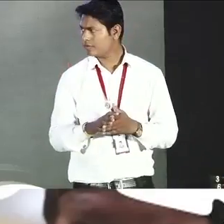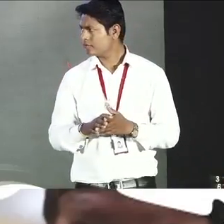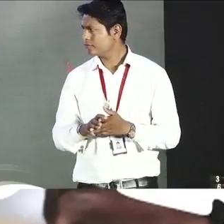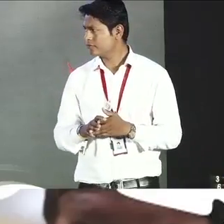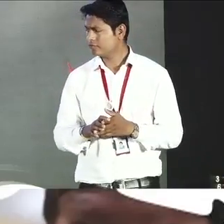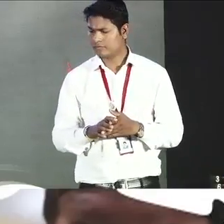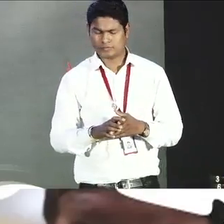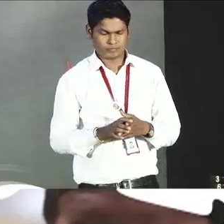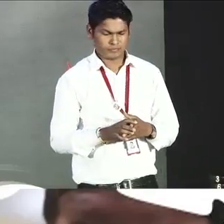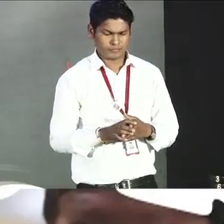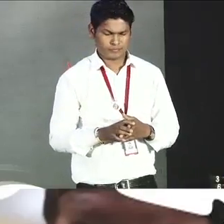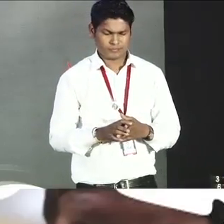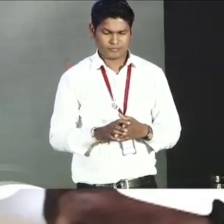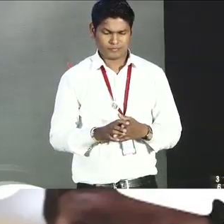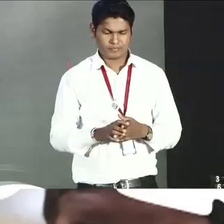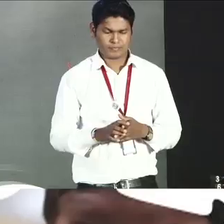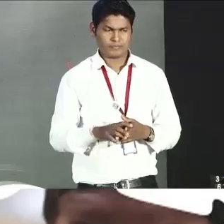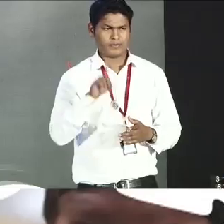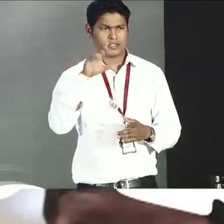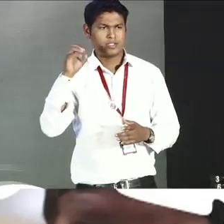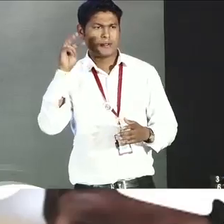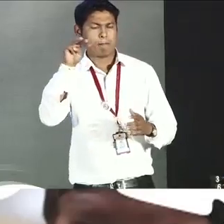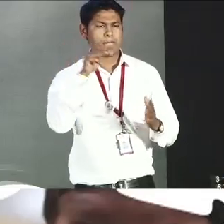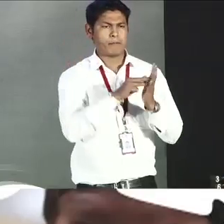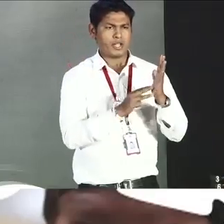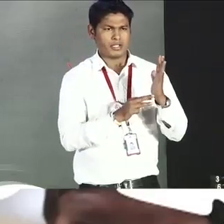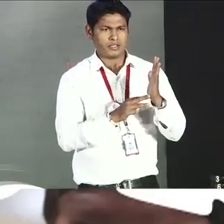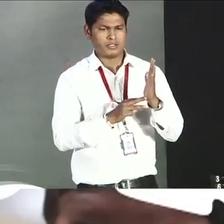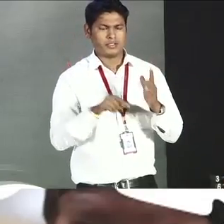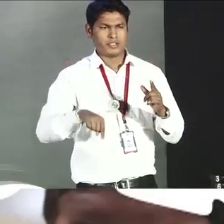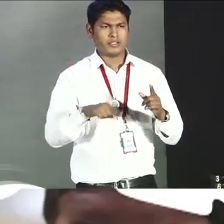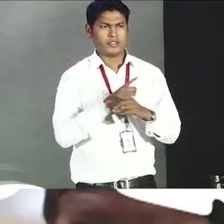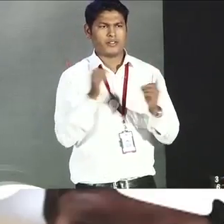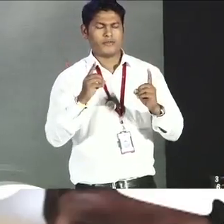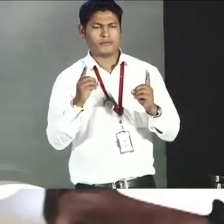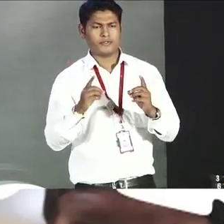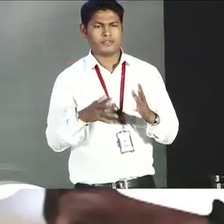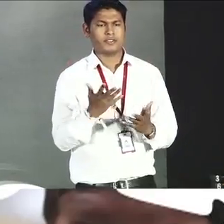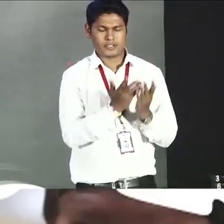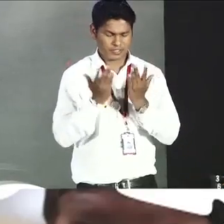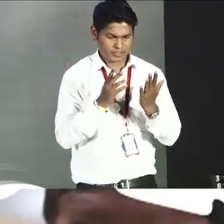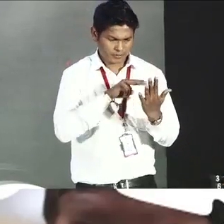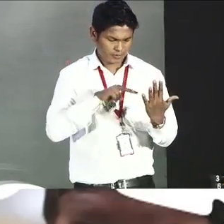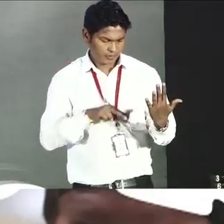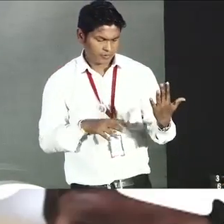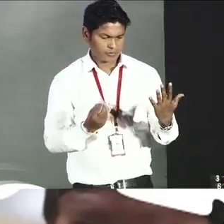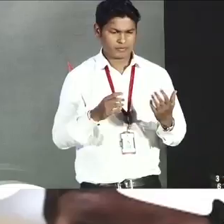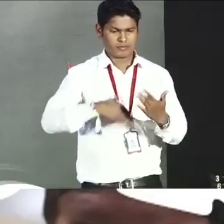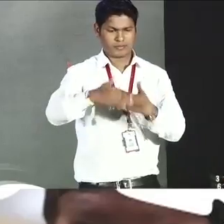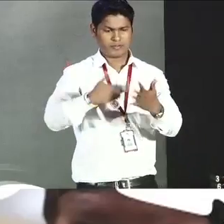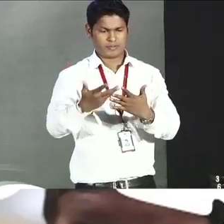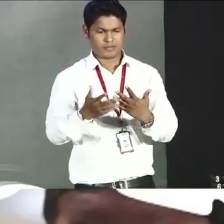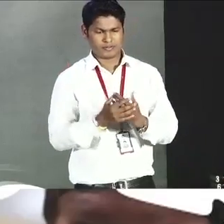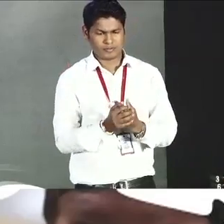million's a lot. But 10 million is a lot, right? And if you look at some of the studies, they start to suggest that the autism rates